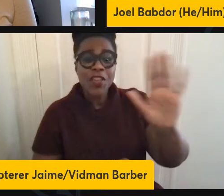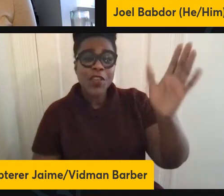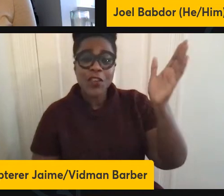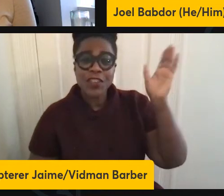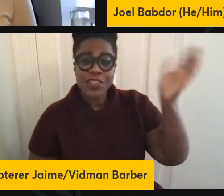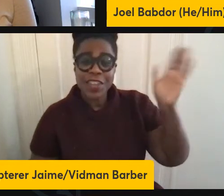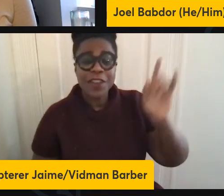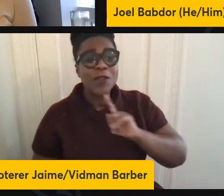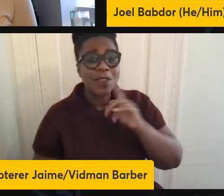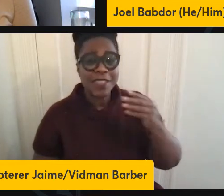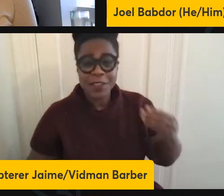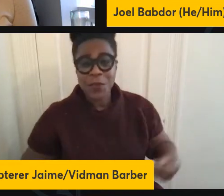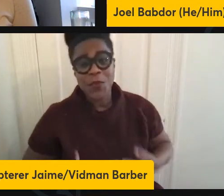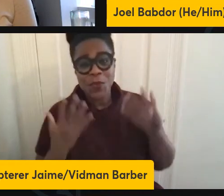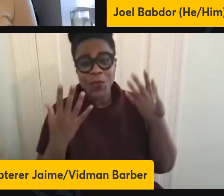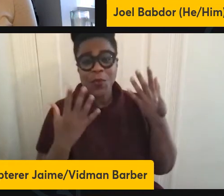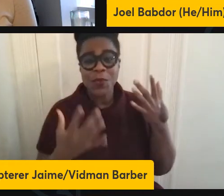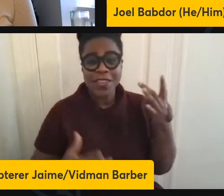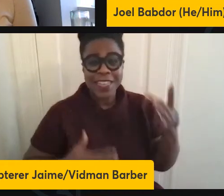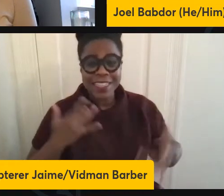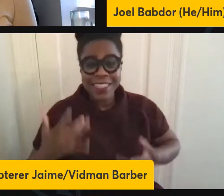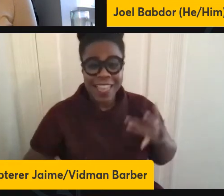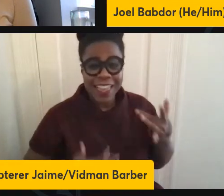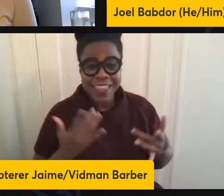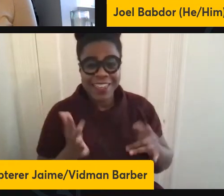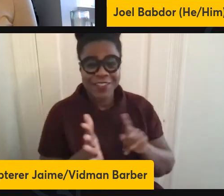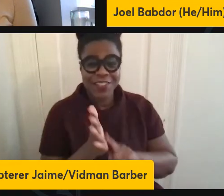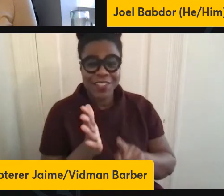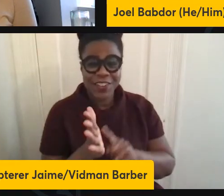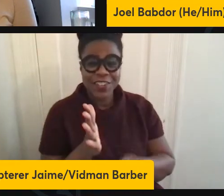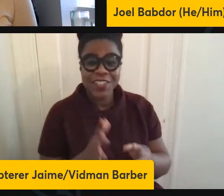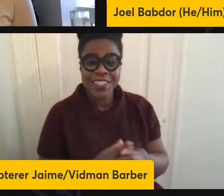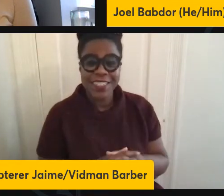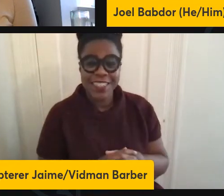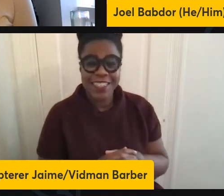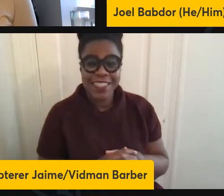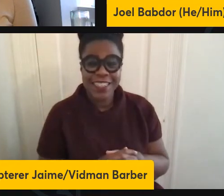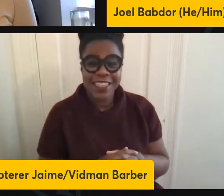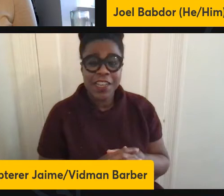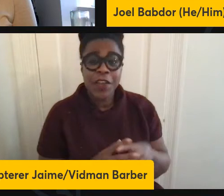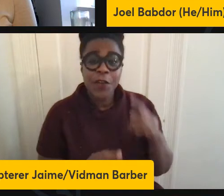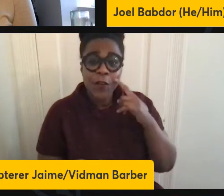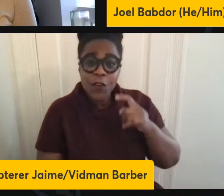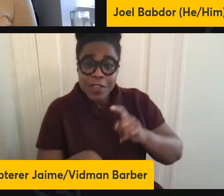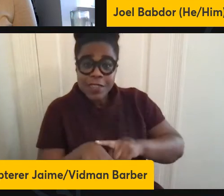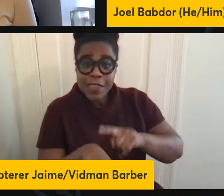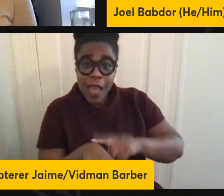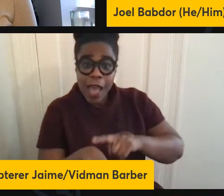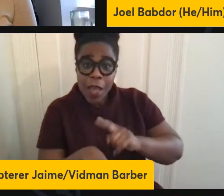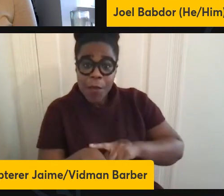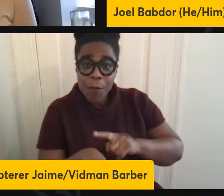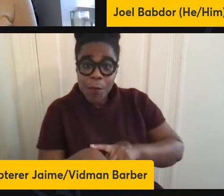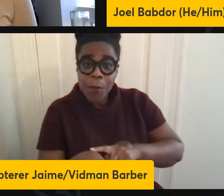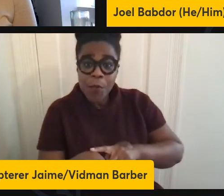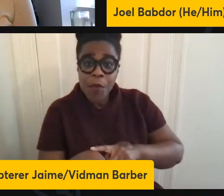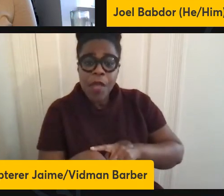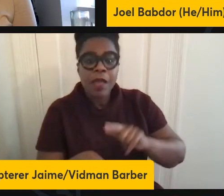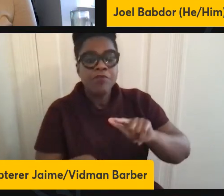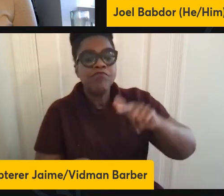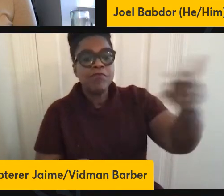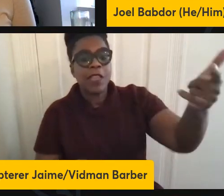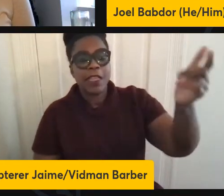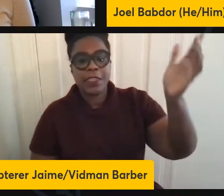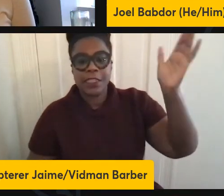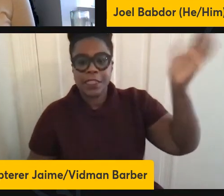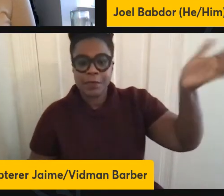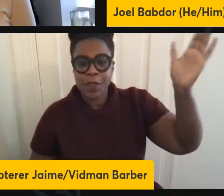really exciting and impressive. For the sake of time, I will probably go to the next speaker